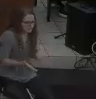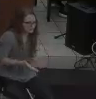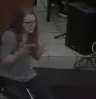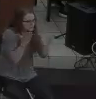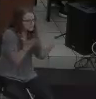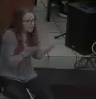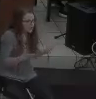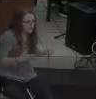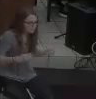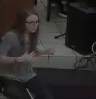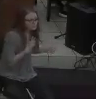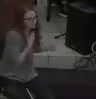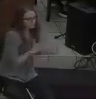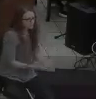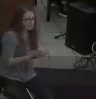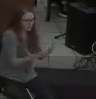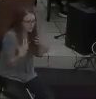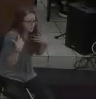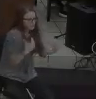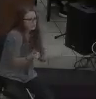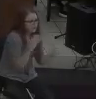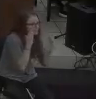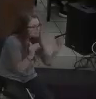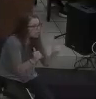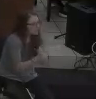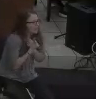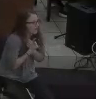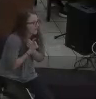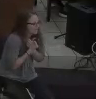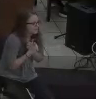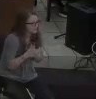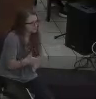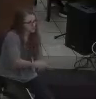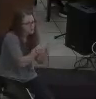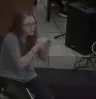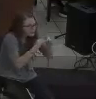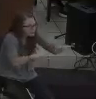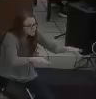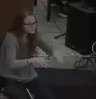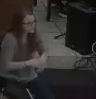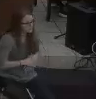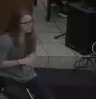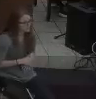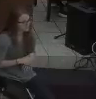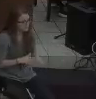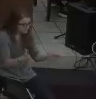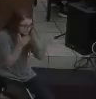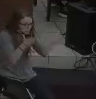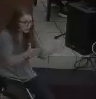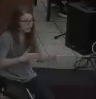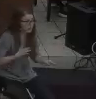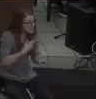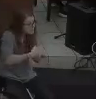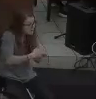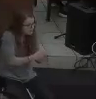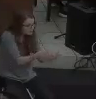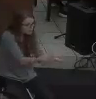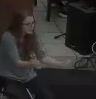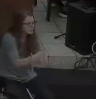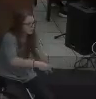and give you strength and hope and love to share, to go forth in my name to heal the